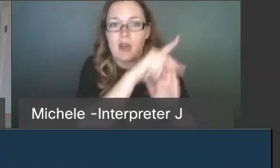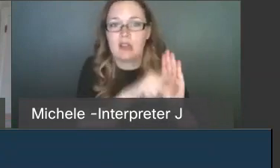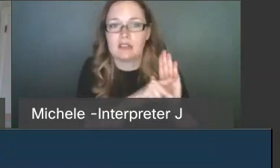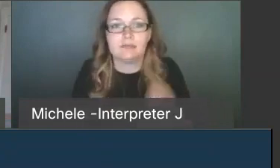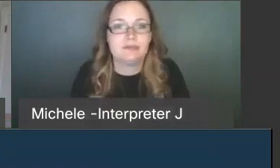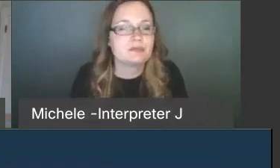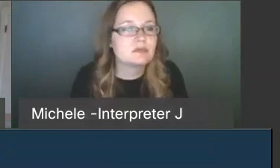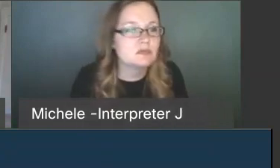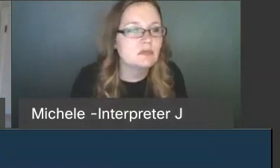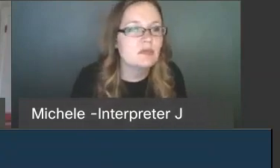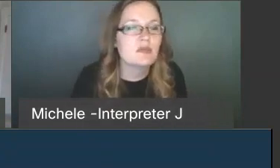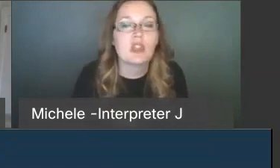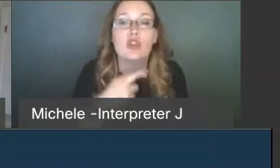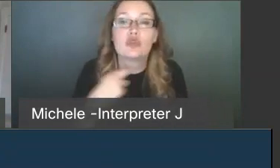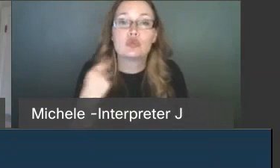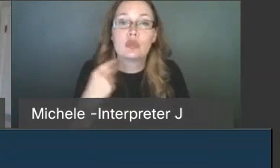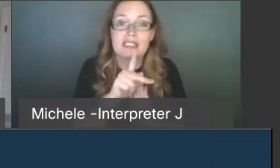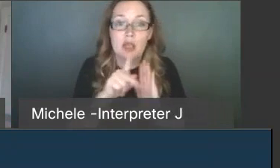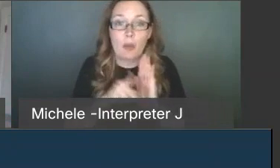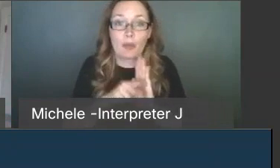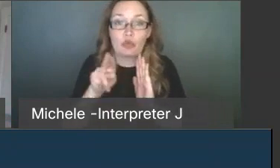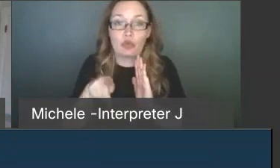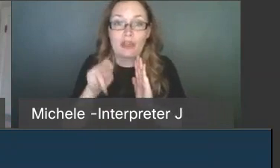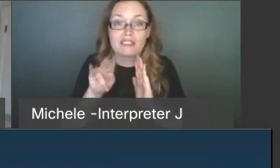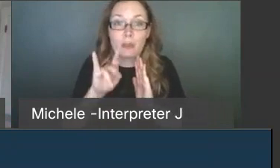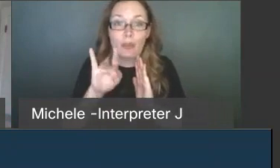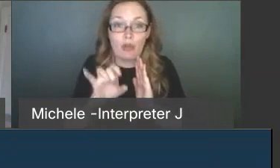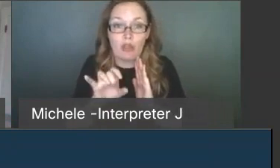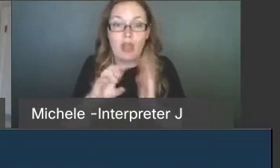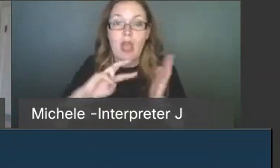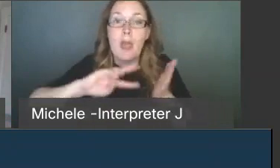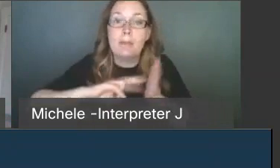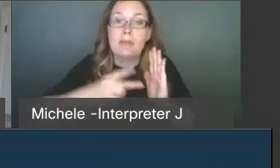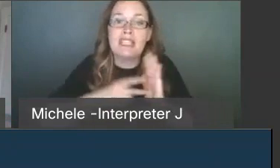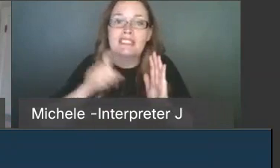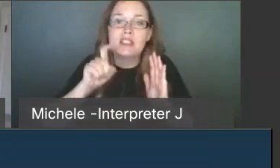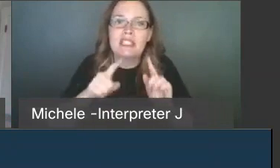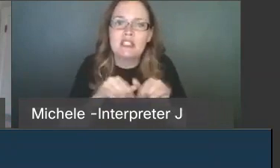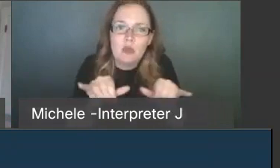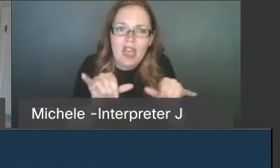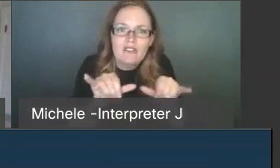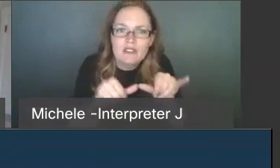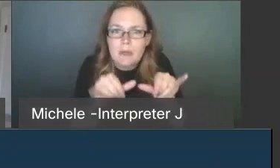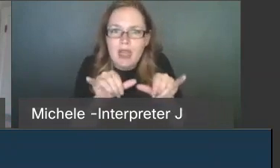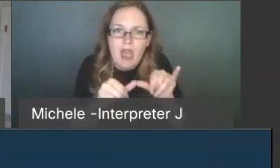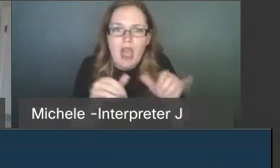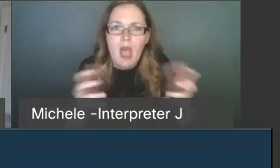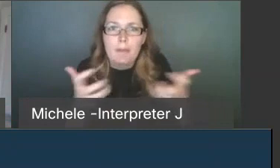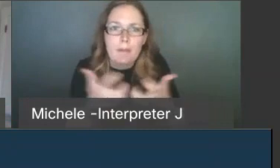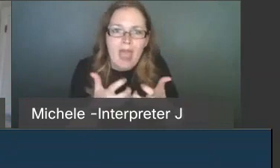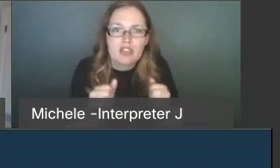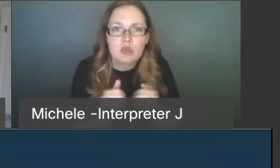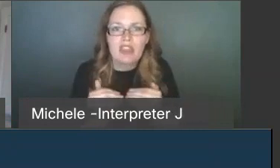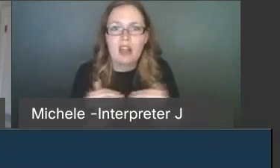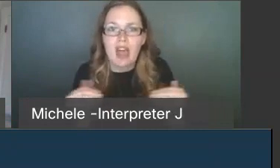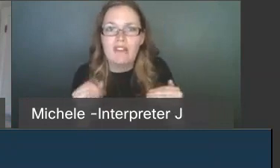So the risk principle refers to the idea that there needs to be calibration or match between the level of